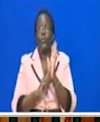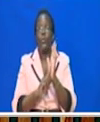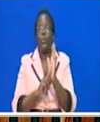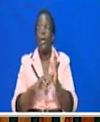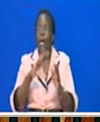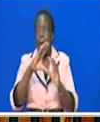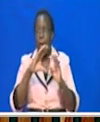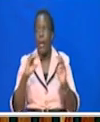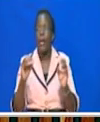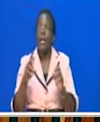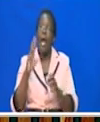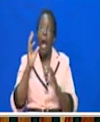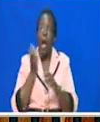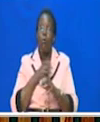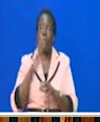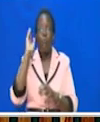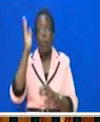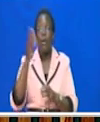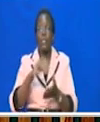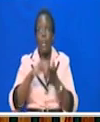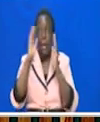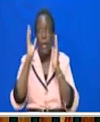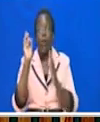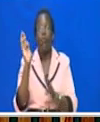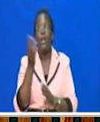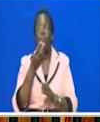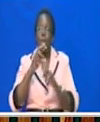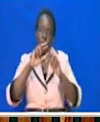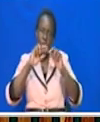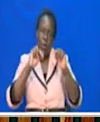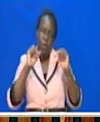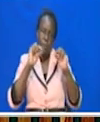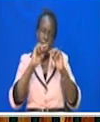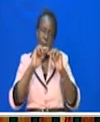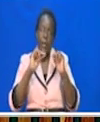And our focus, dear learner, will be to revise